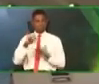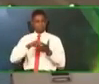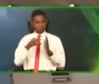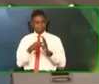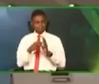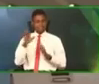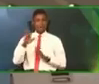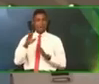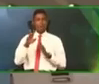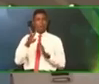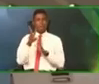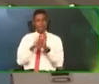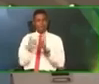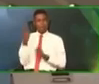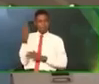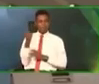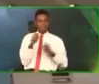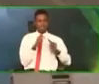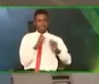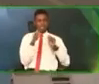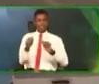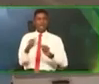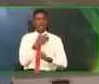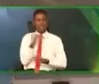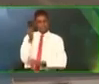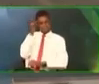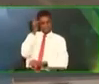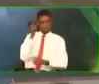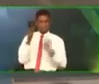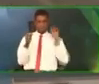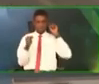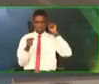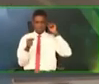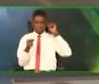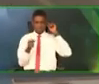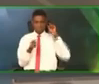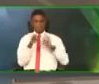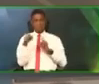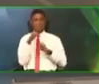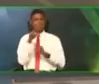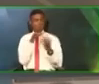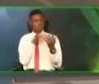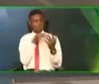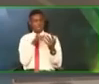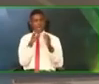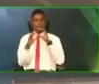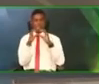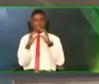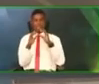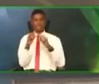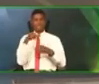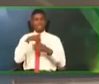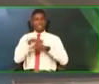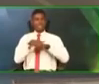will was successfully transferred. Are we together? When you study communication, now in English or